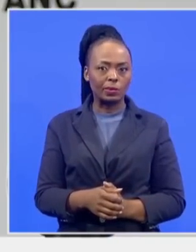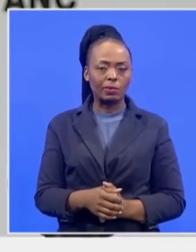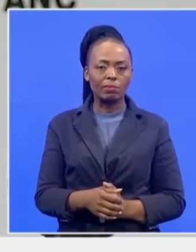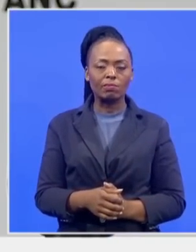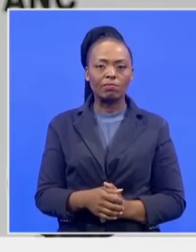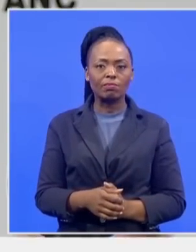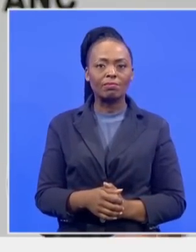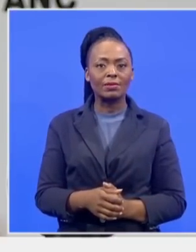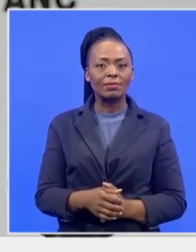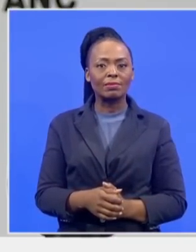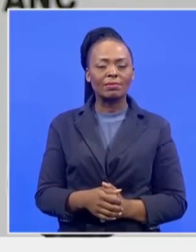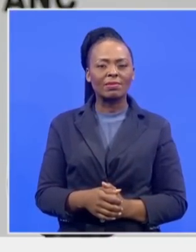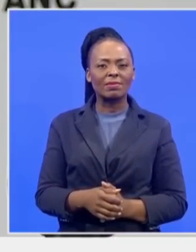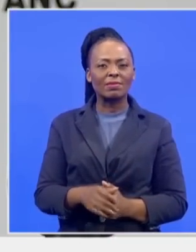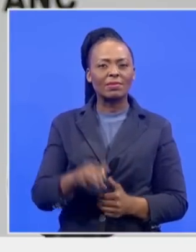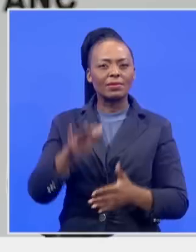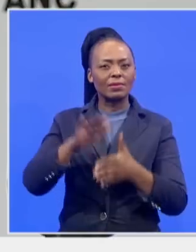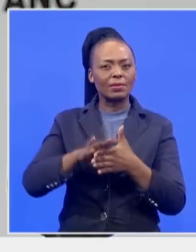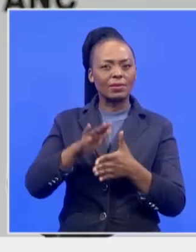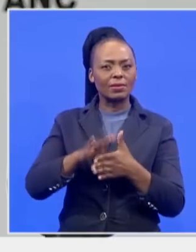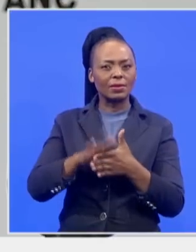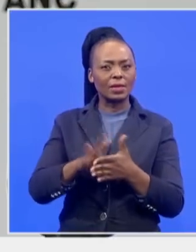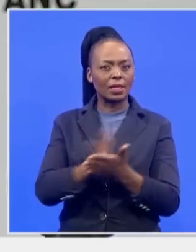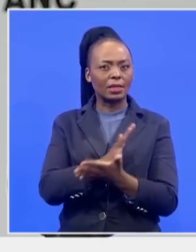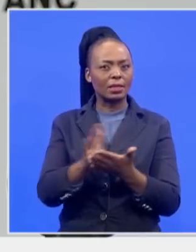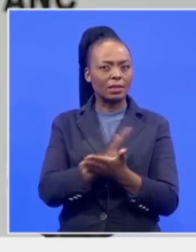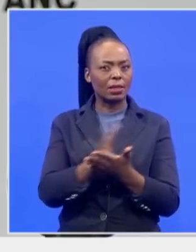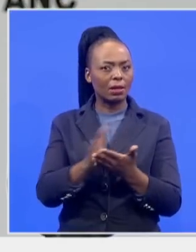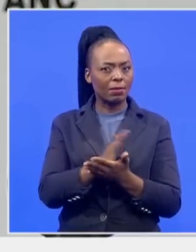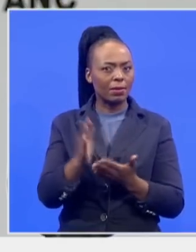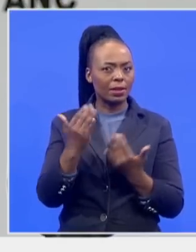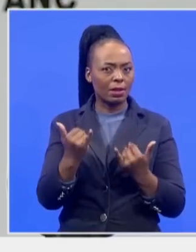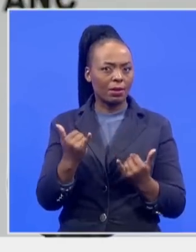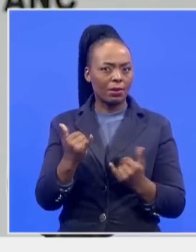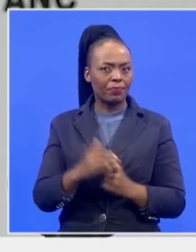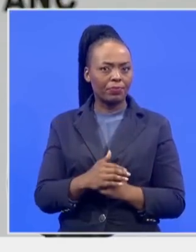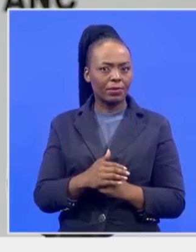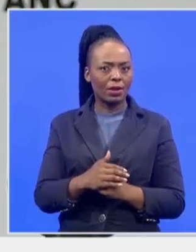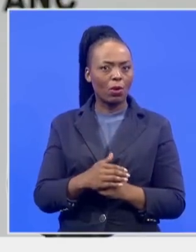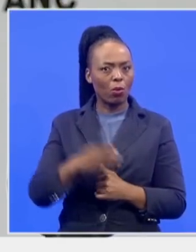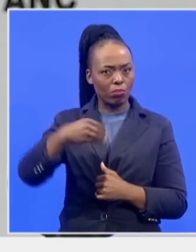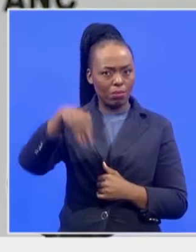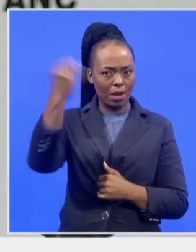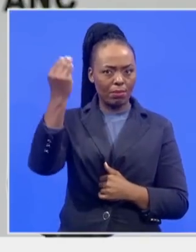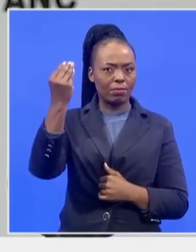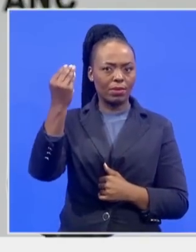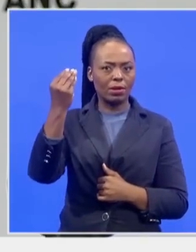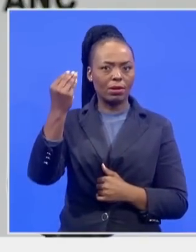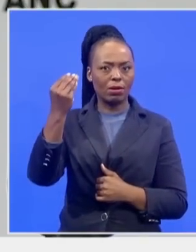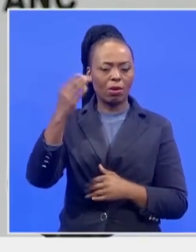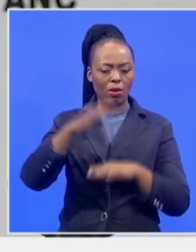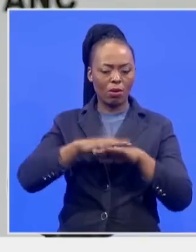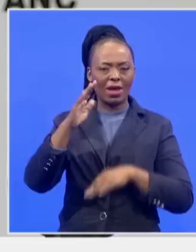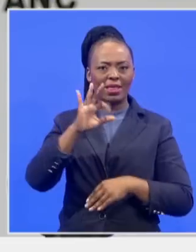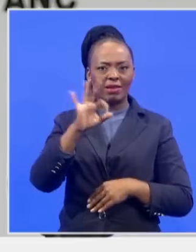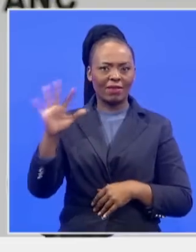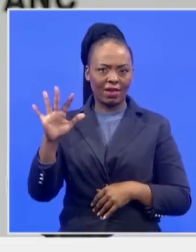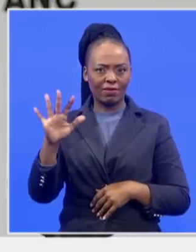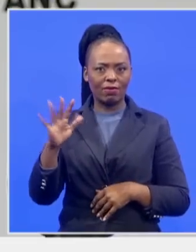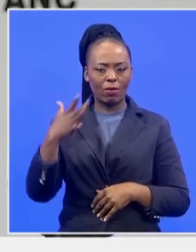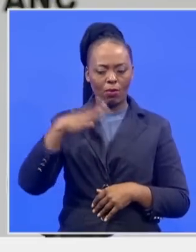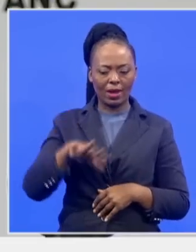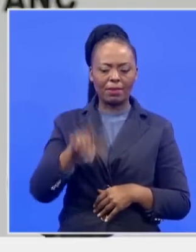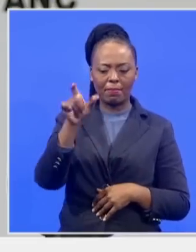and the reason for that, some of them are old, they are beyond 35, is because we wanted people who are